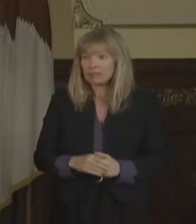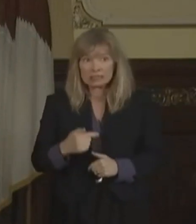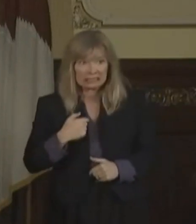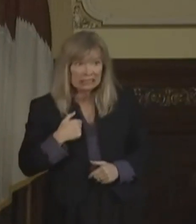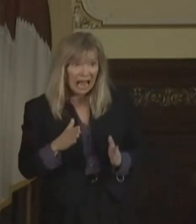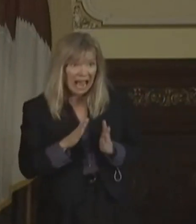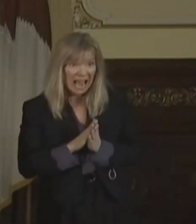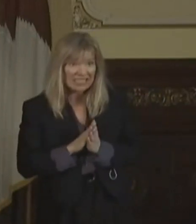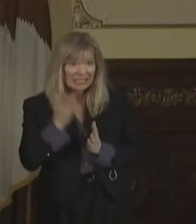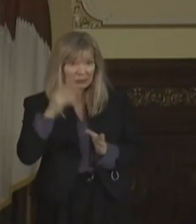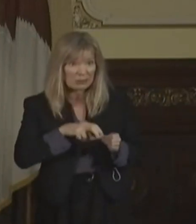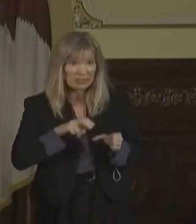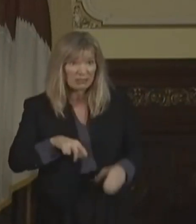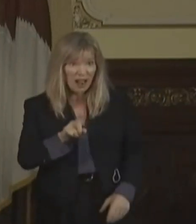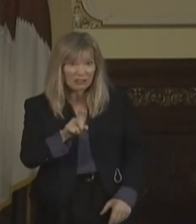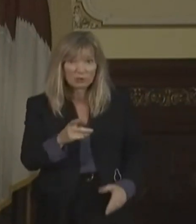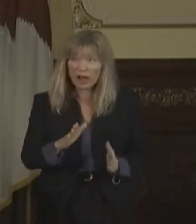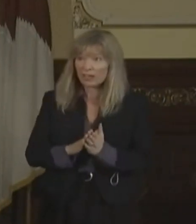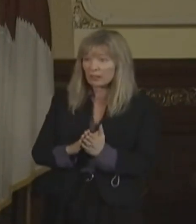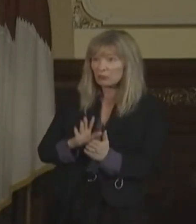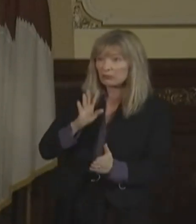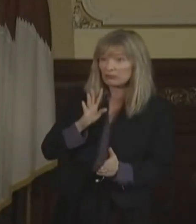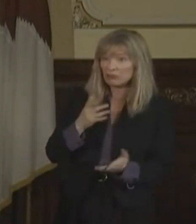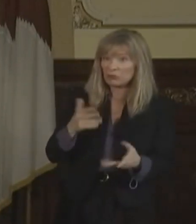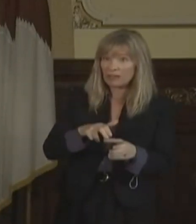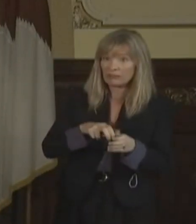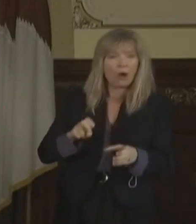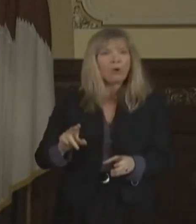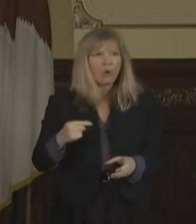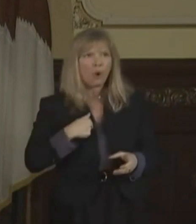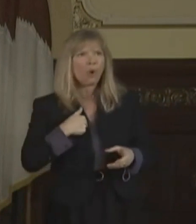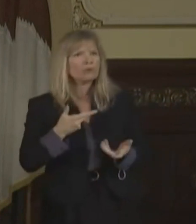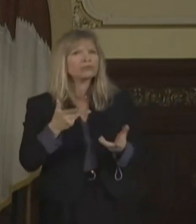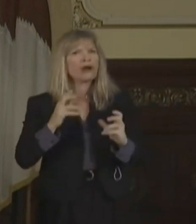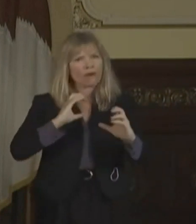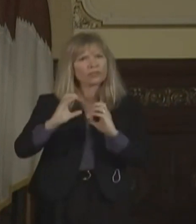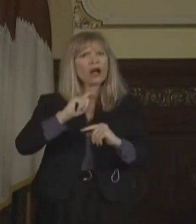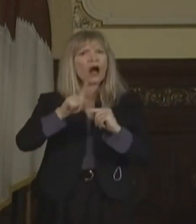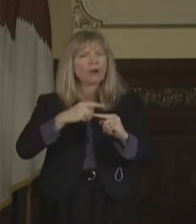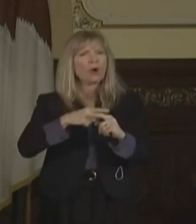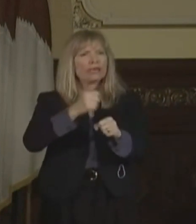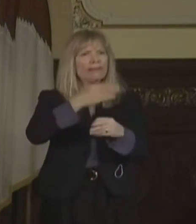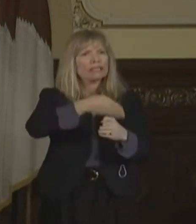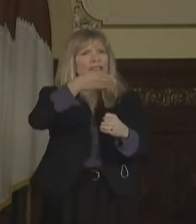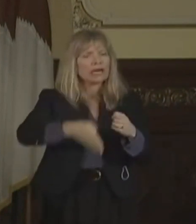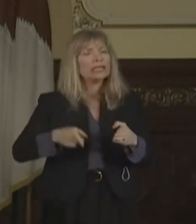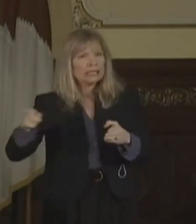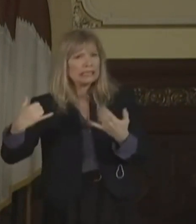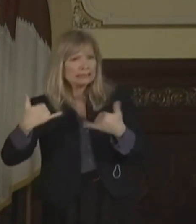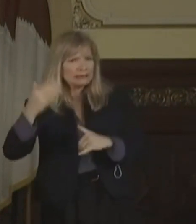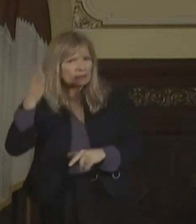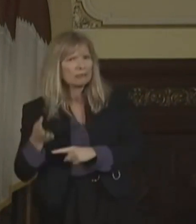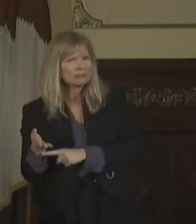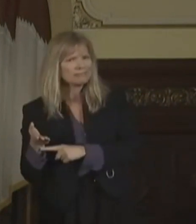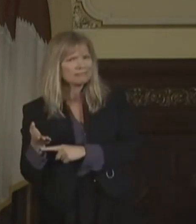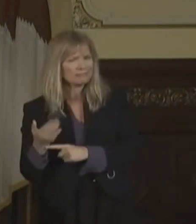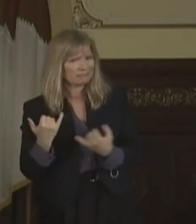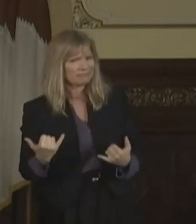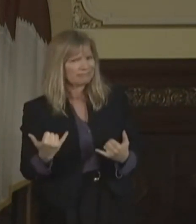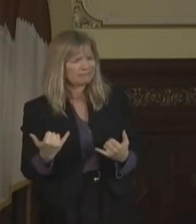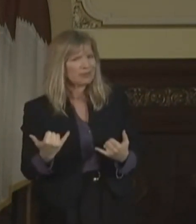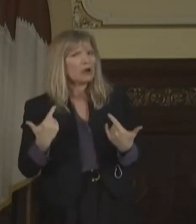Did I ask him to step down? No, I was in a conversation about getting things done. He is still the speaker